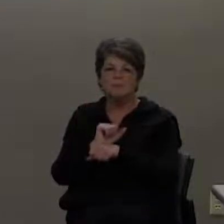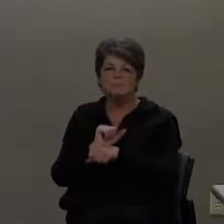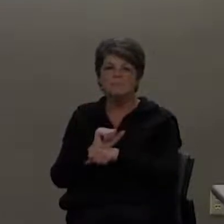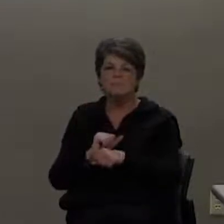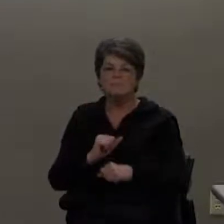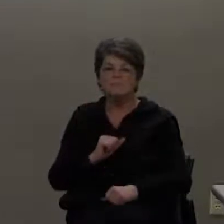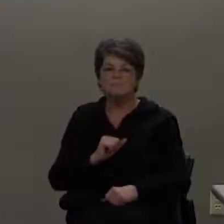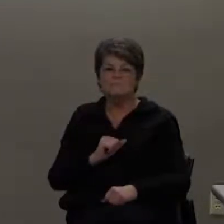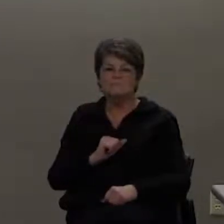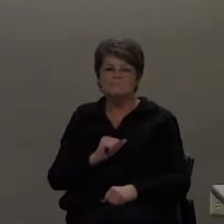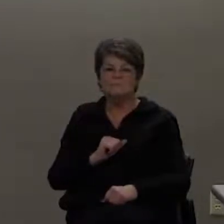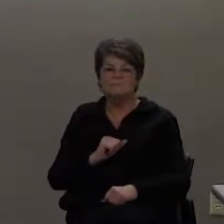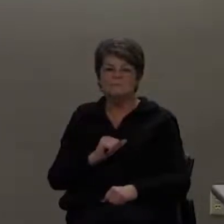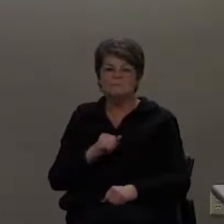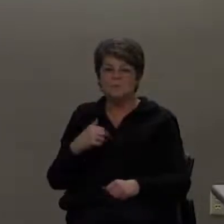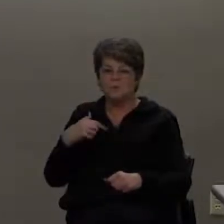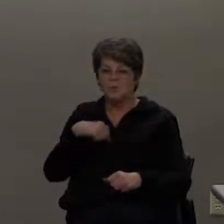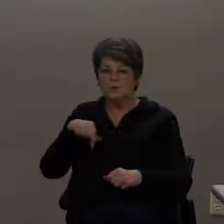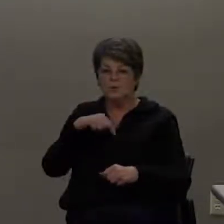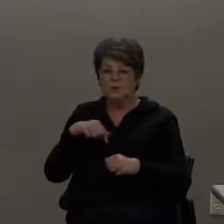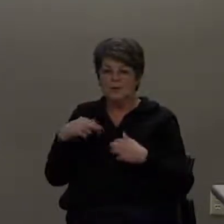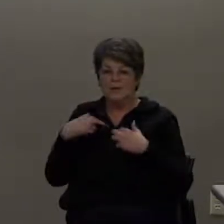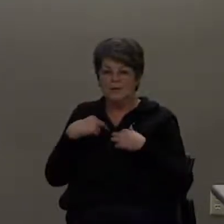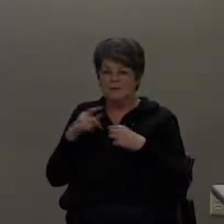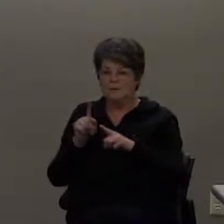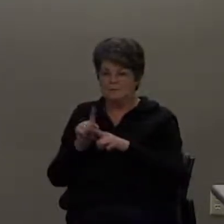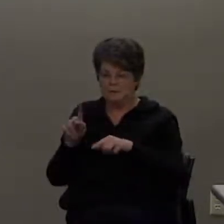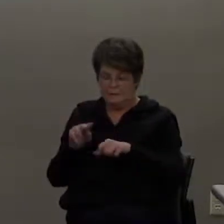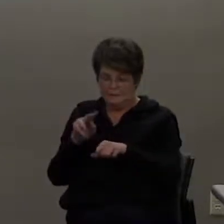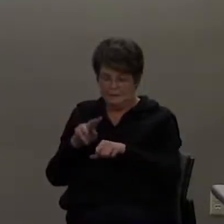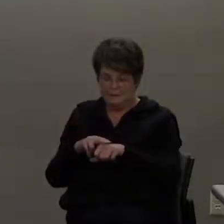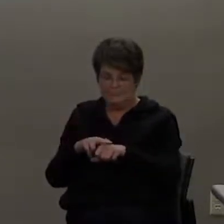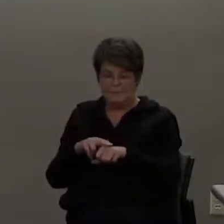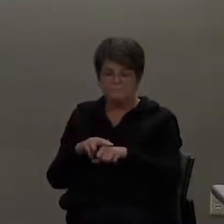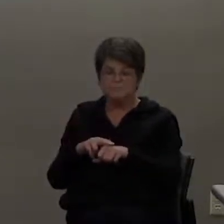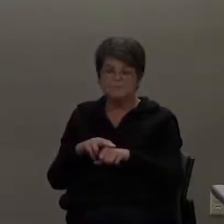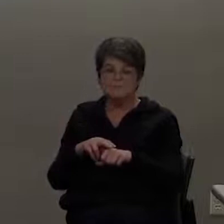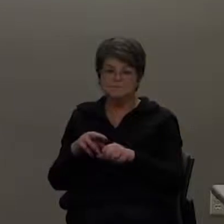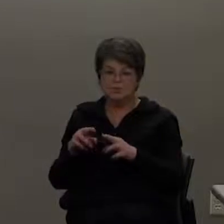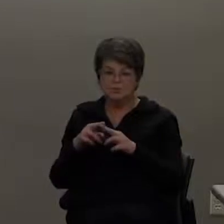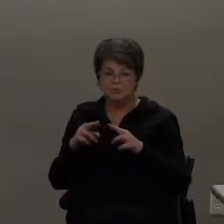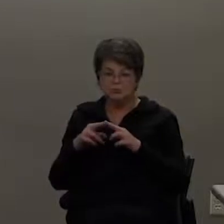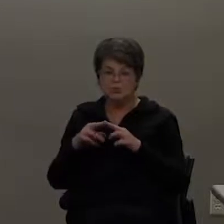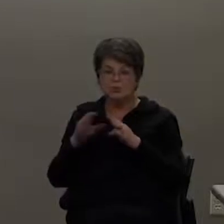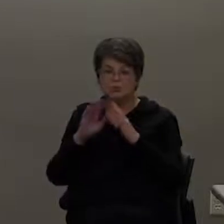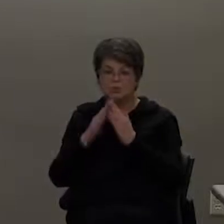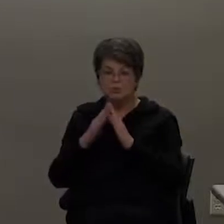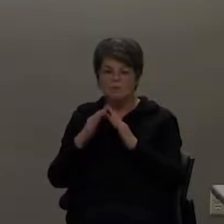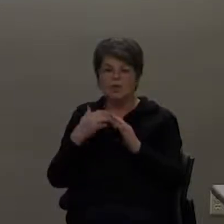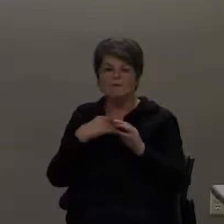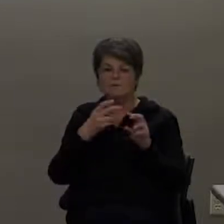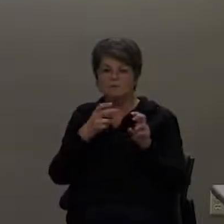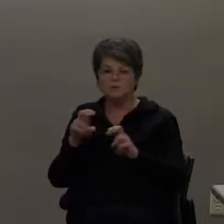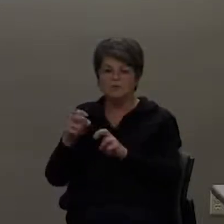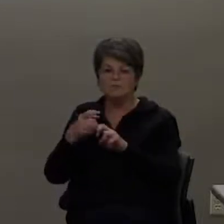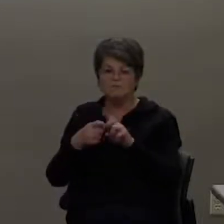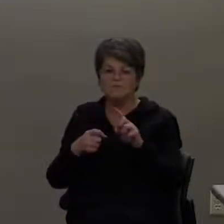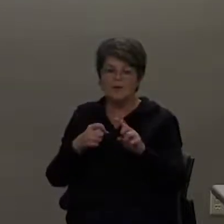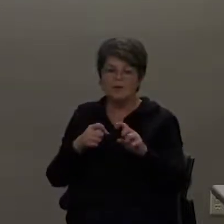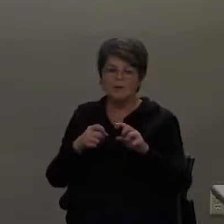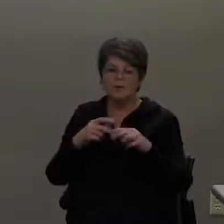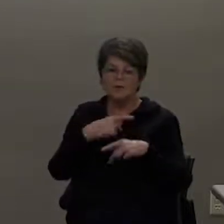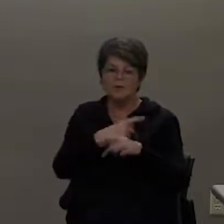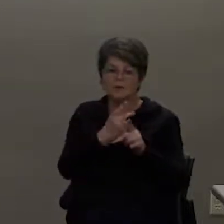is we have, as a nation, as a region, as a community, transition from